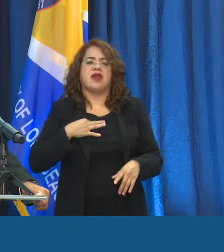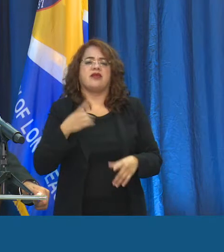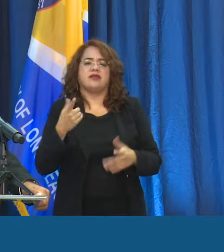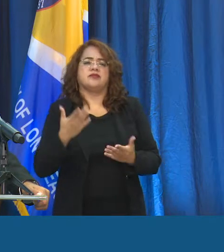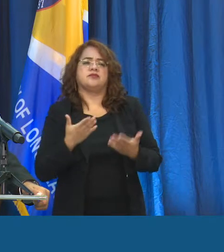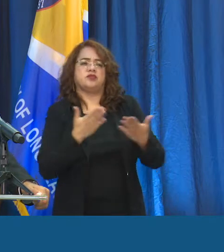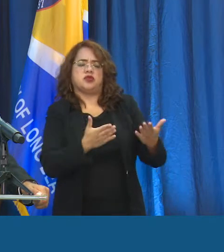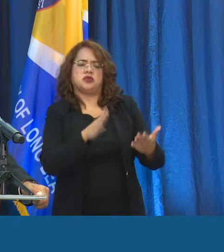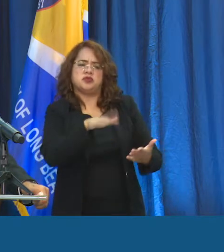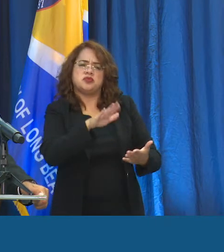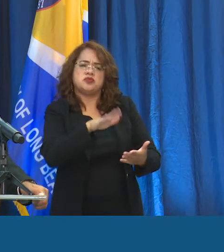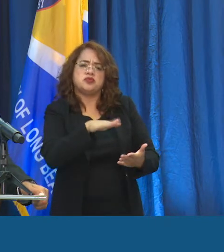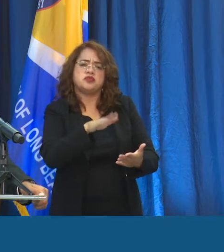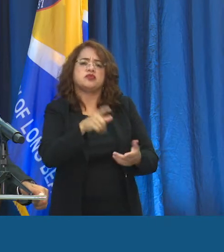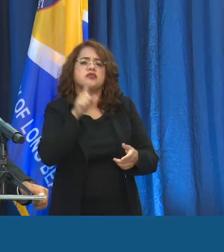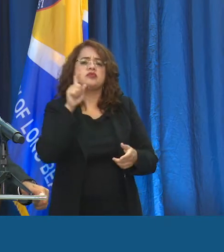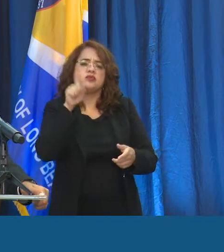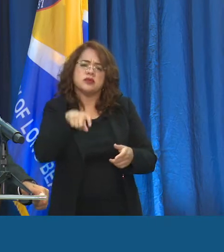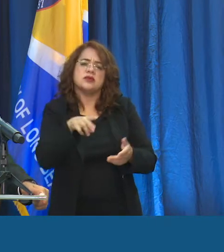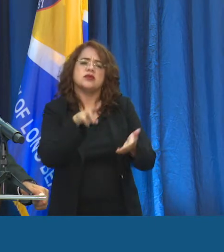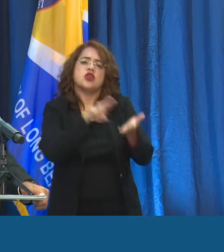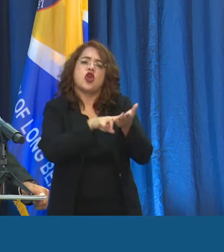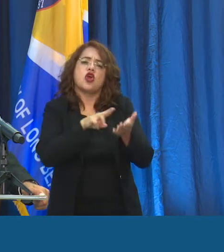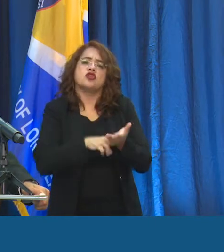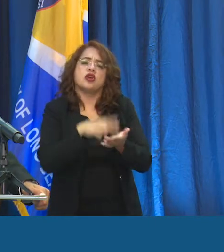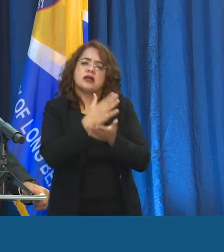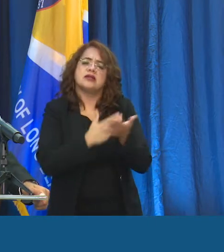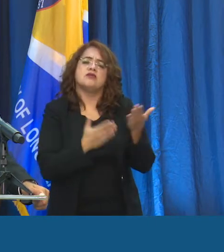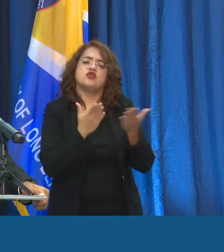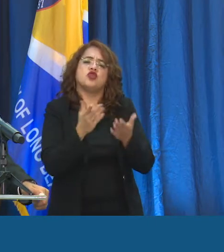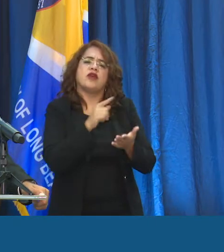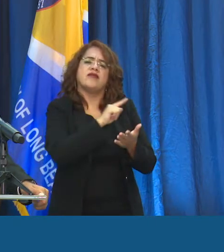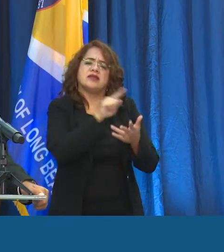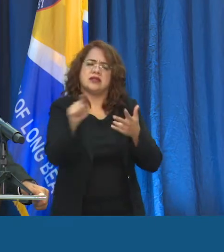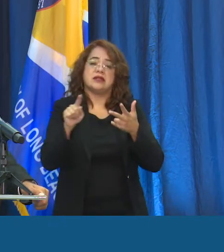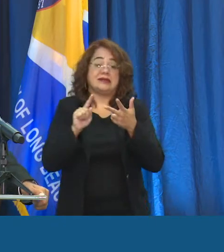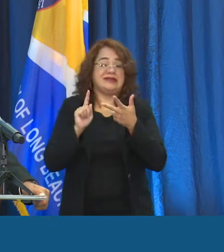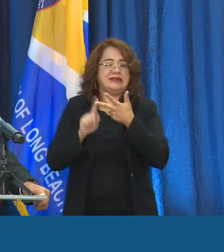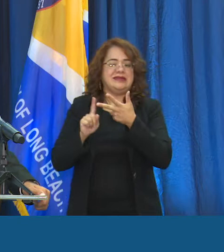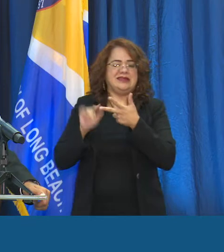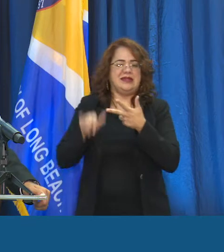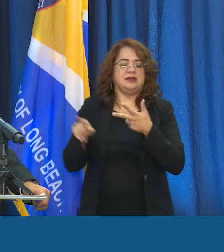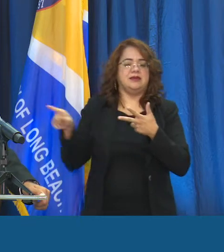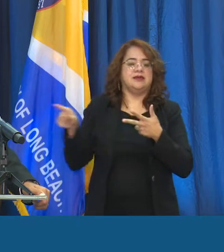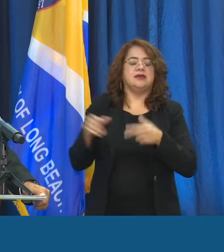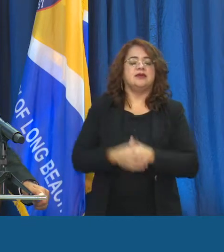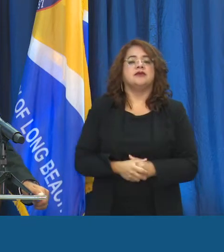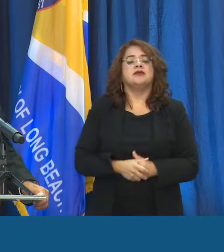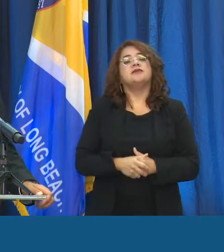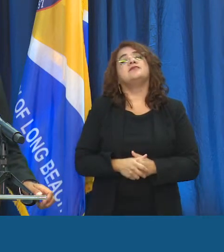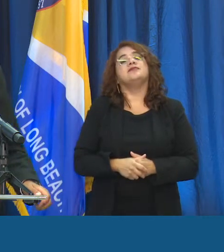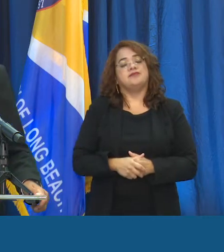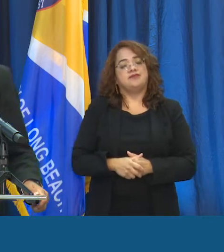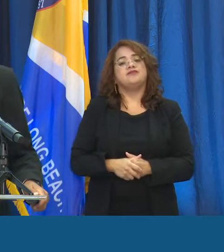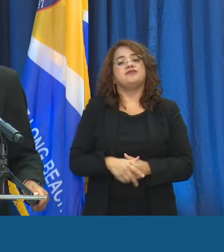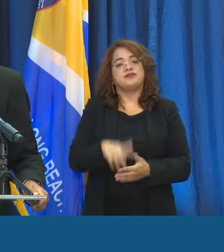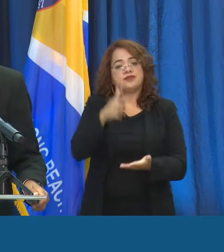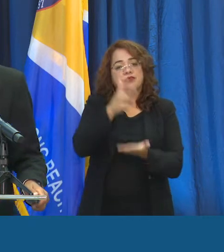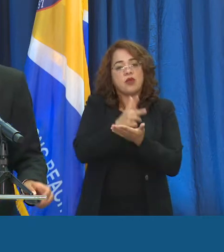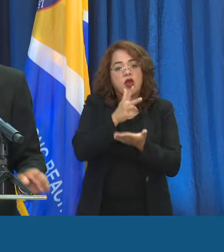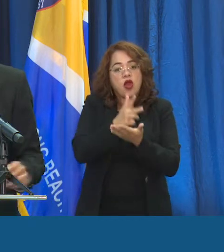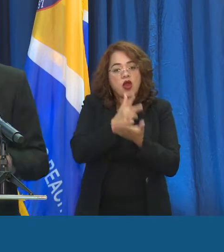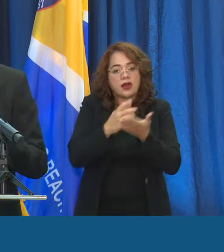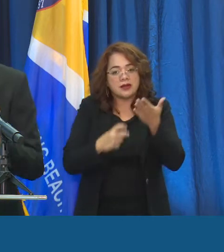process was to contract out certain services because we have a tough budget situation. services like parking